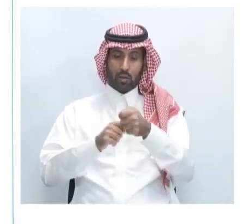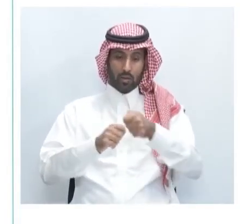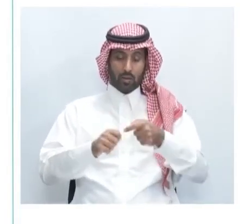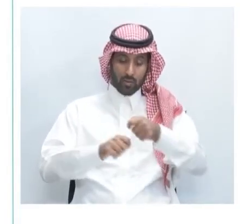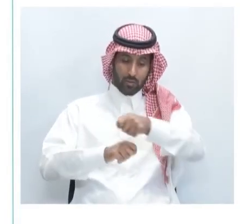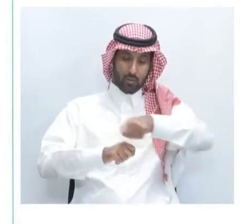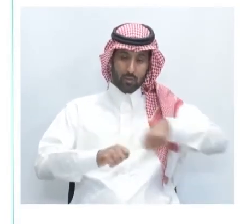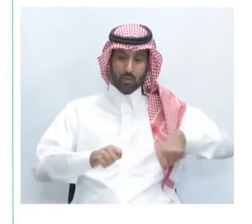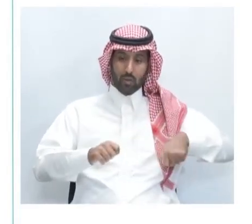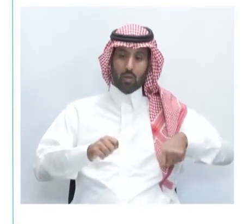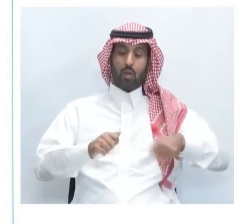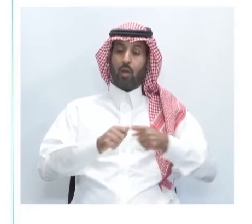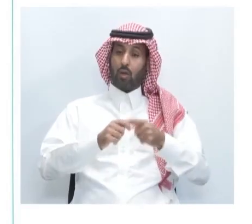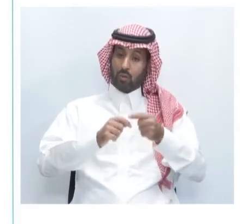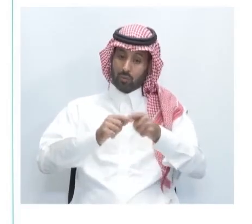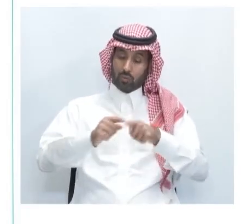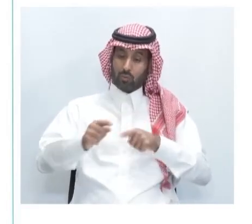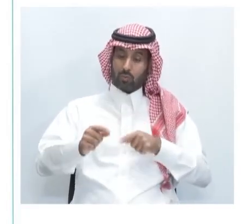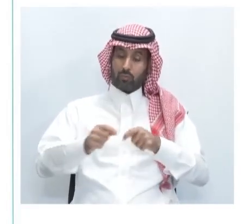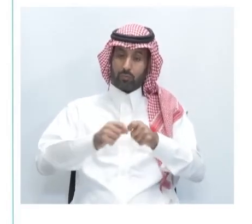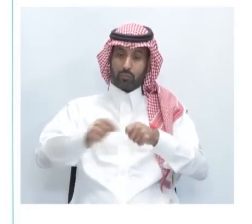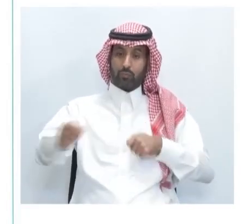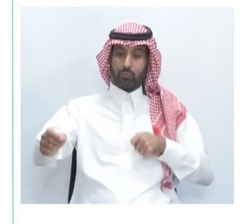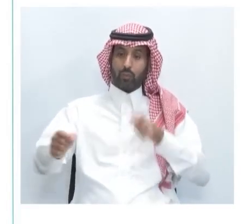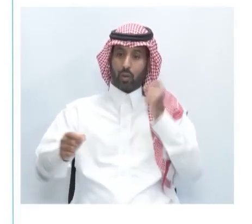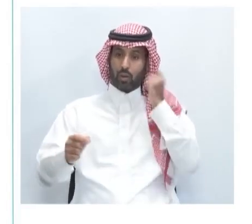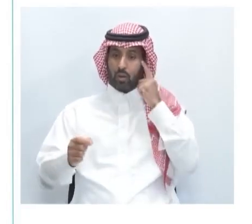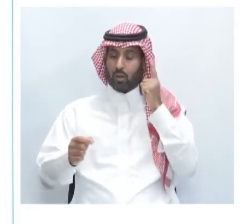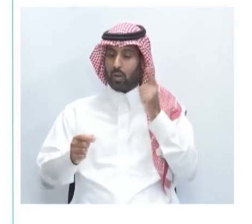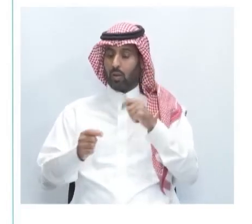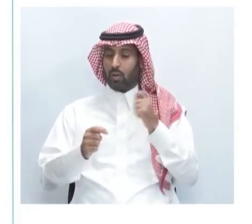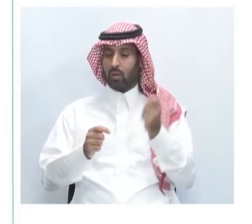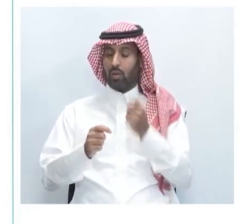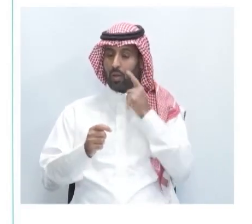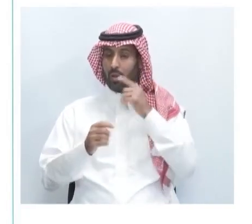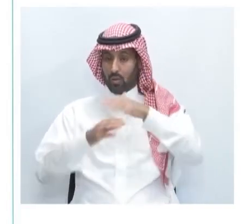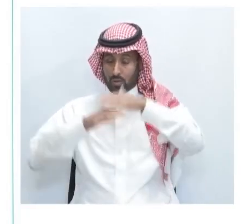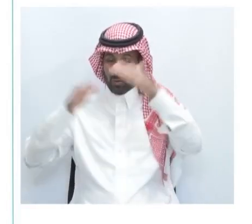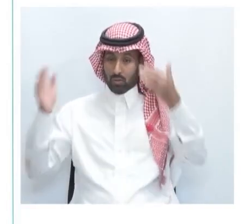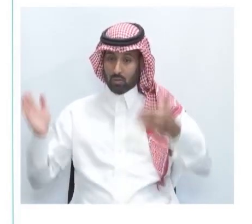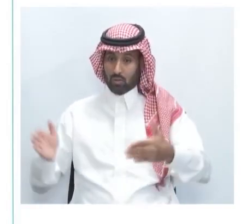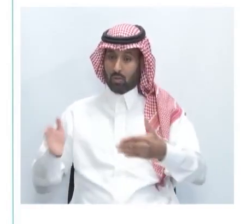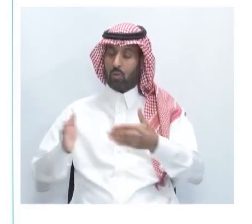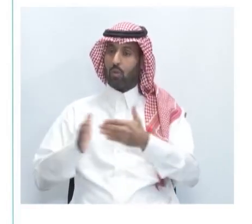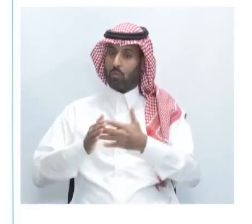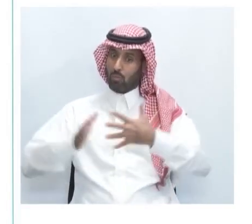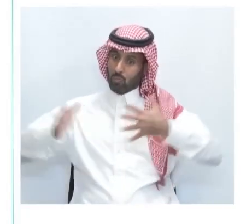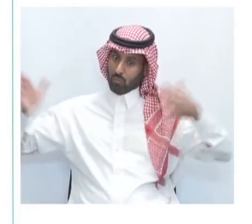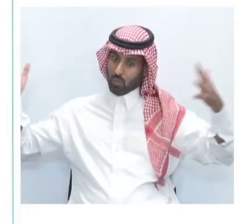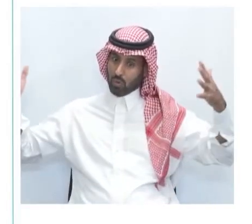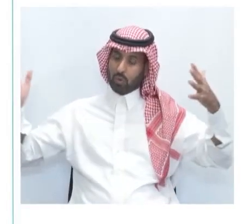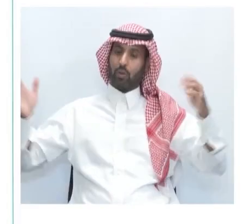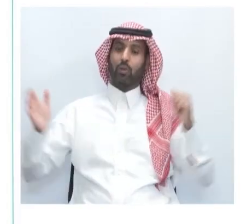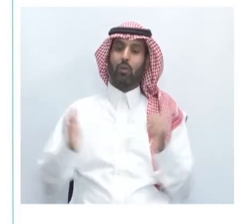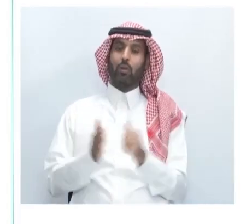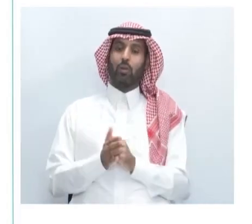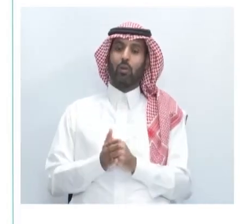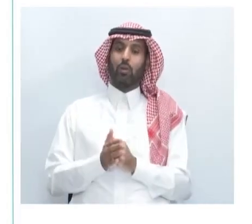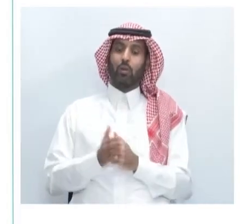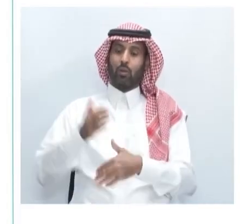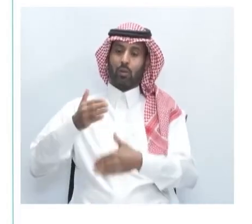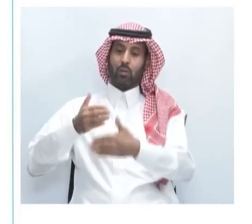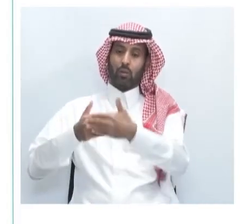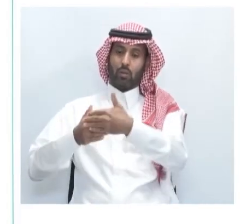Okay, what about this and this? And we have this building, and the building is what? Is big.